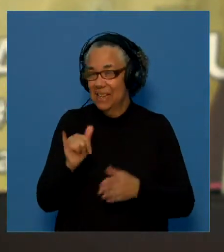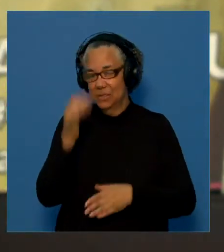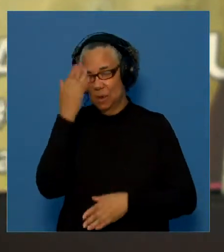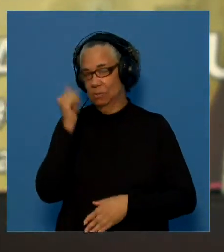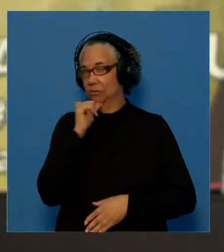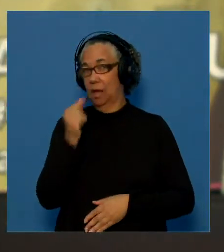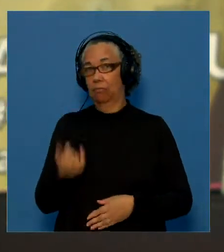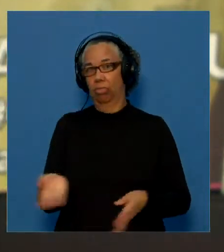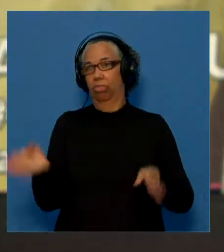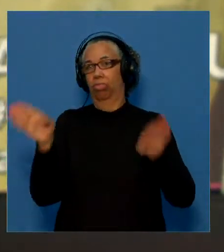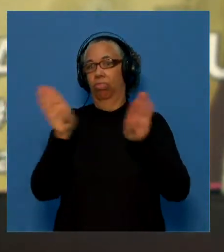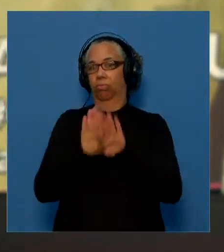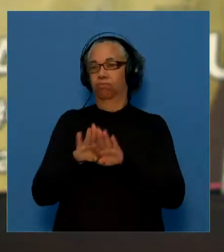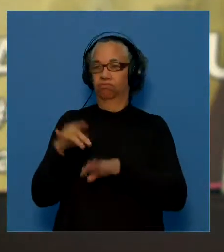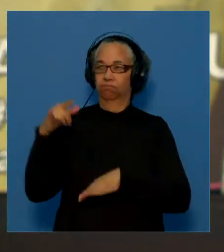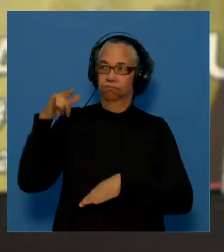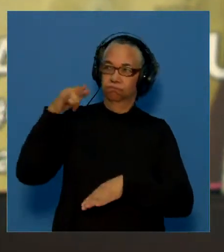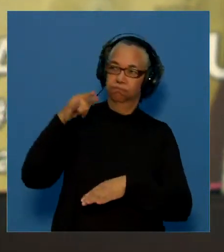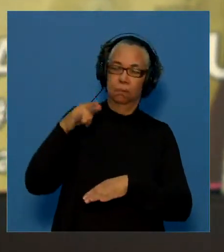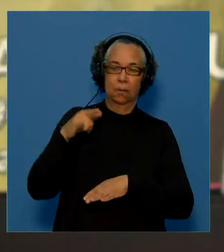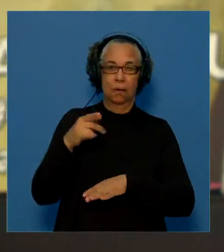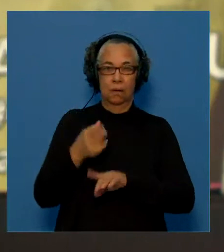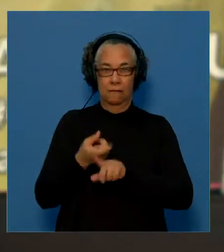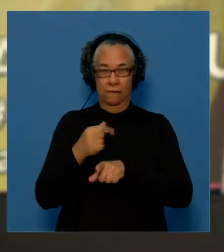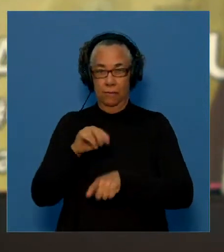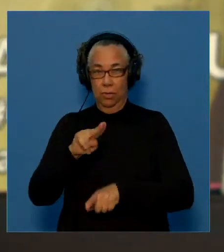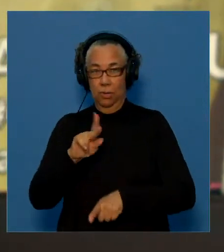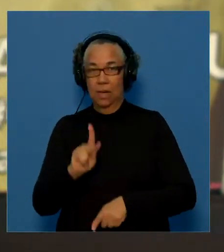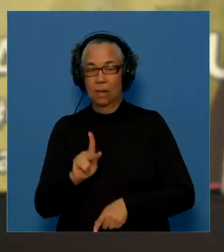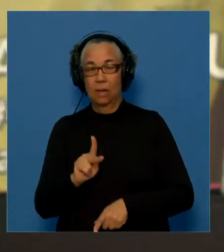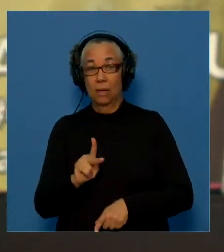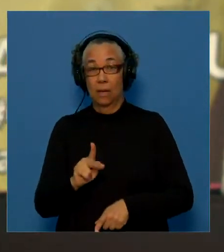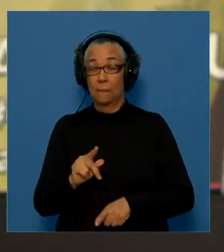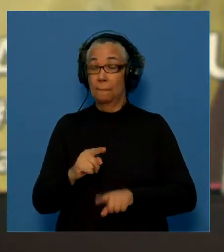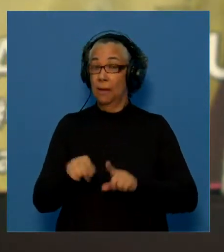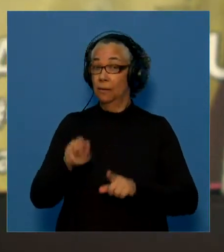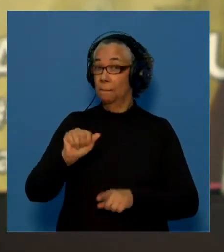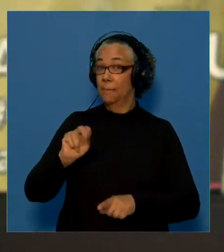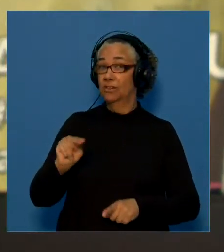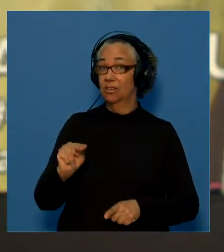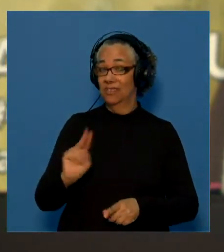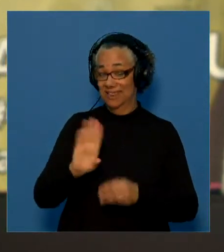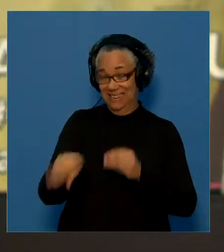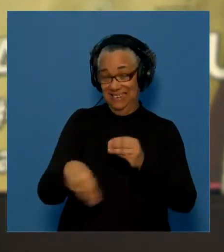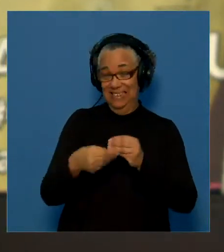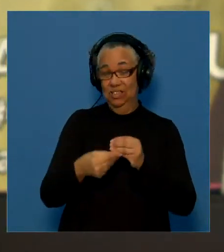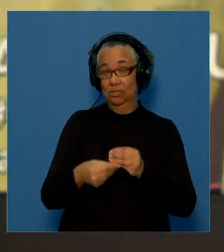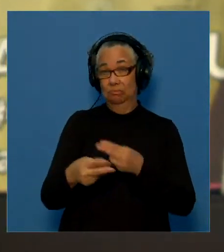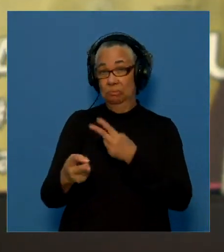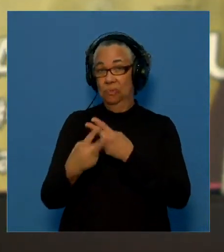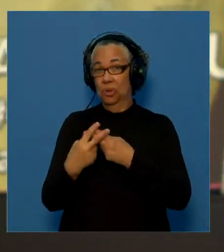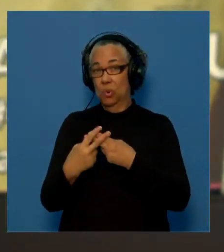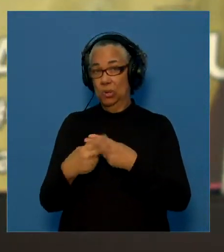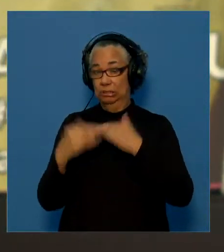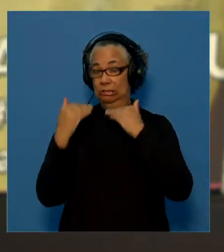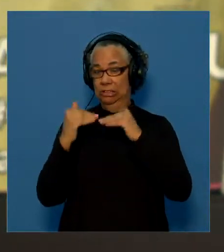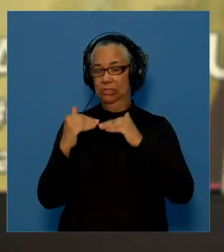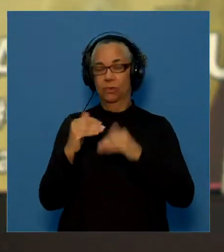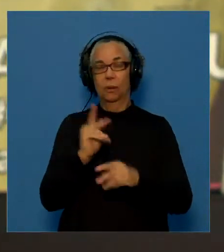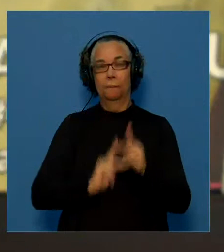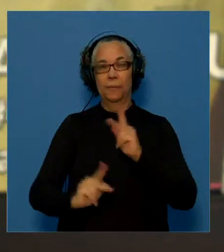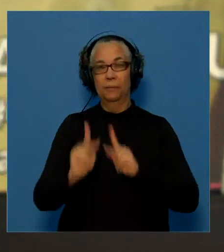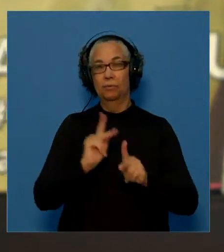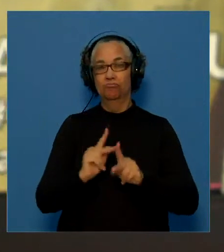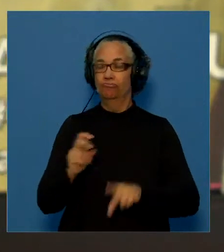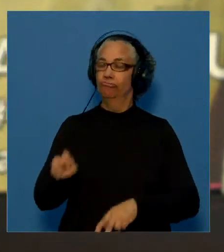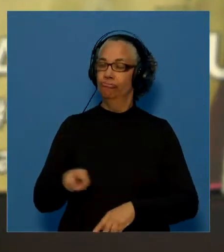borders to the United Kingdom. However, the ministry is putting in place additional quarantine restrictions for those traveling to Bermuda from the